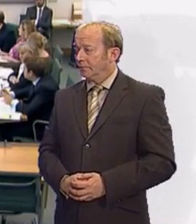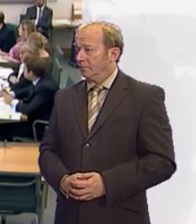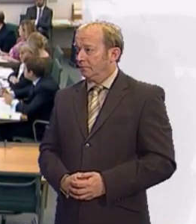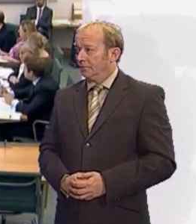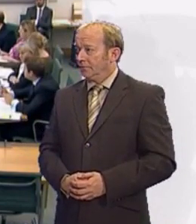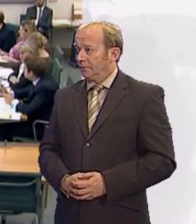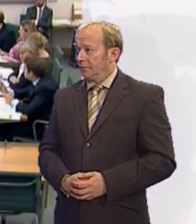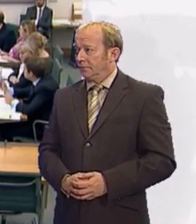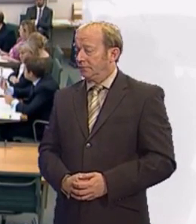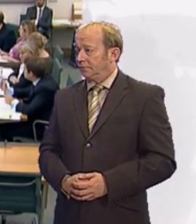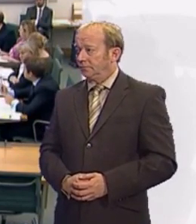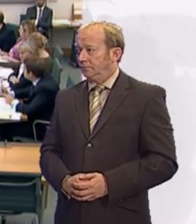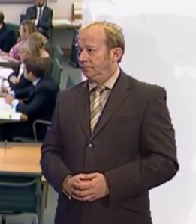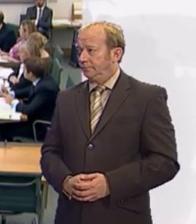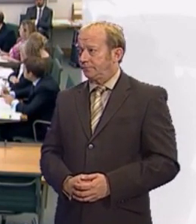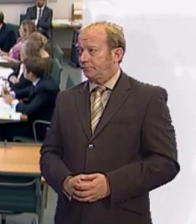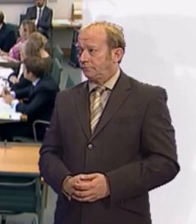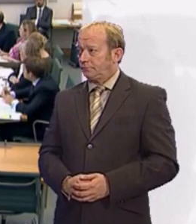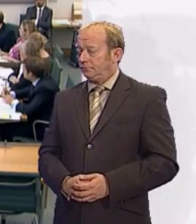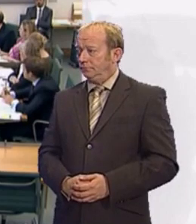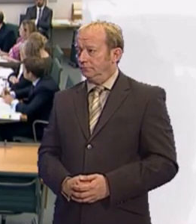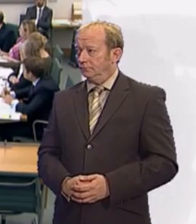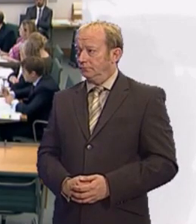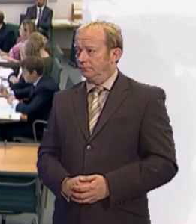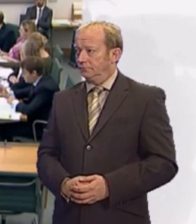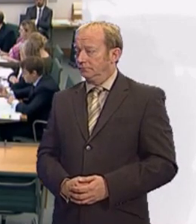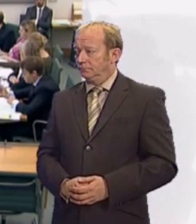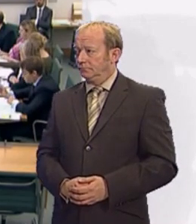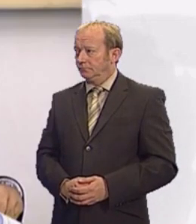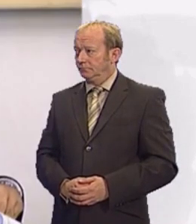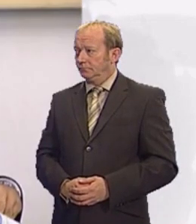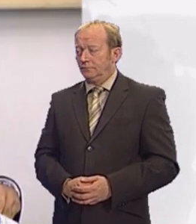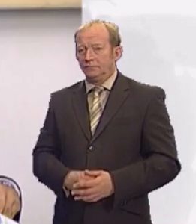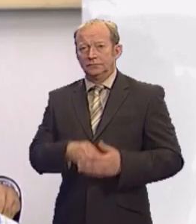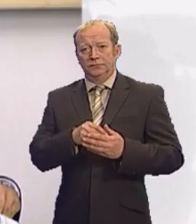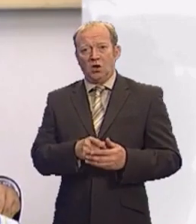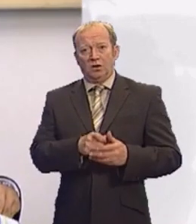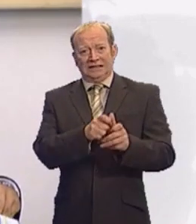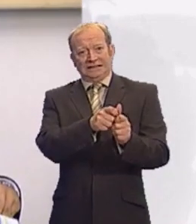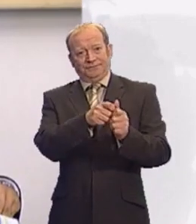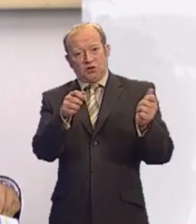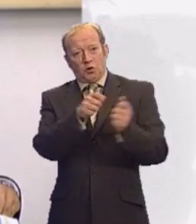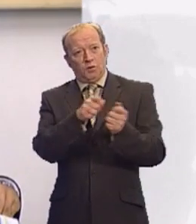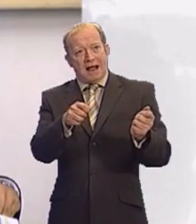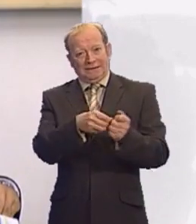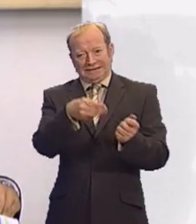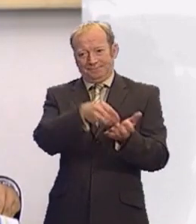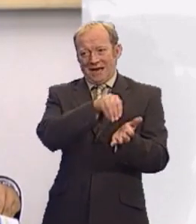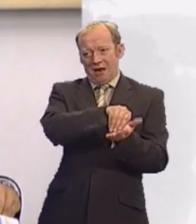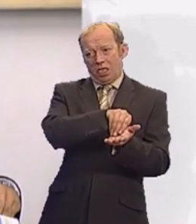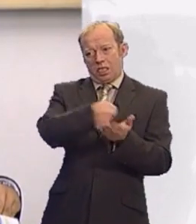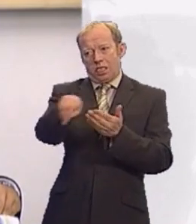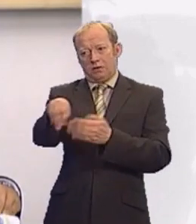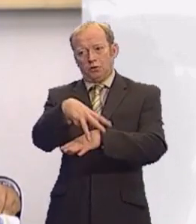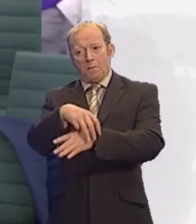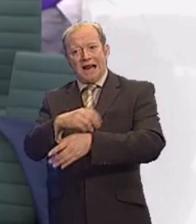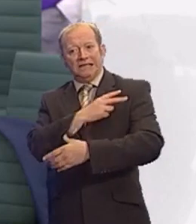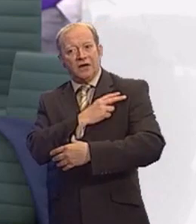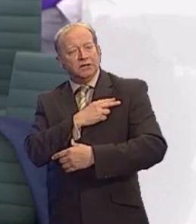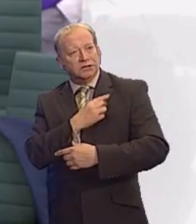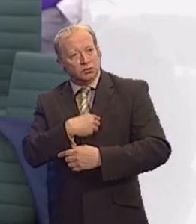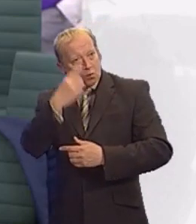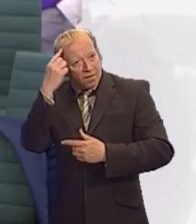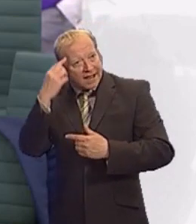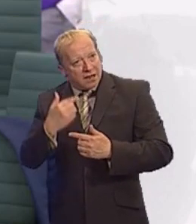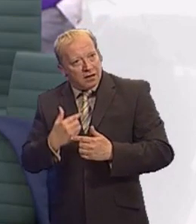Following up on what Dr. Hubbard has said, how widespread do you think the payment of police officers are by newspapers? I don't think it's